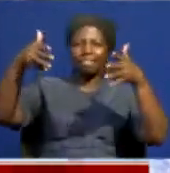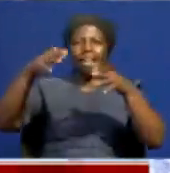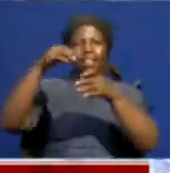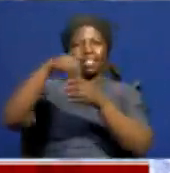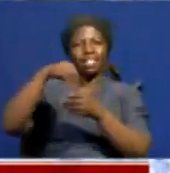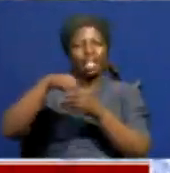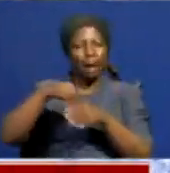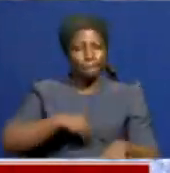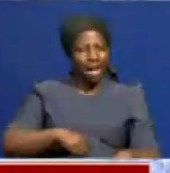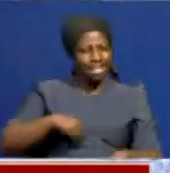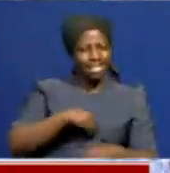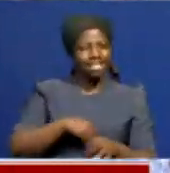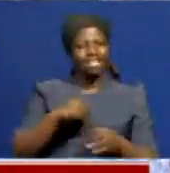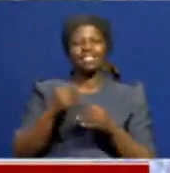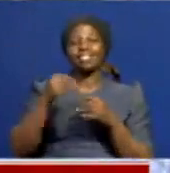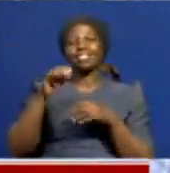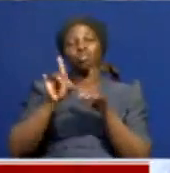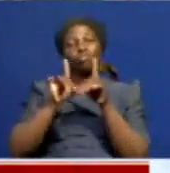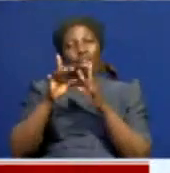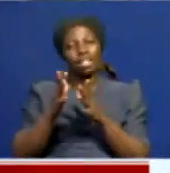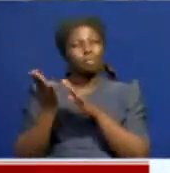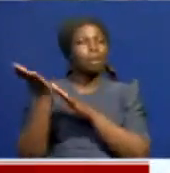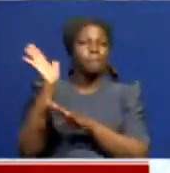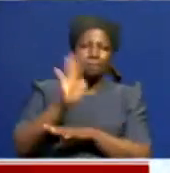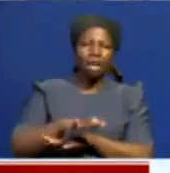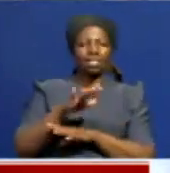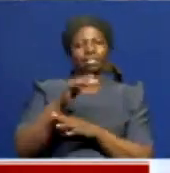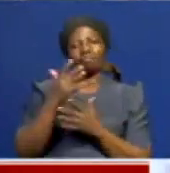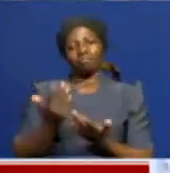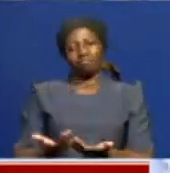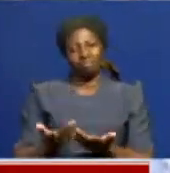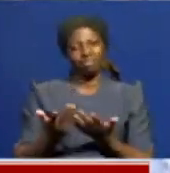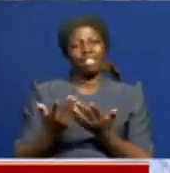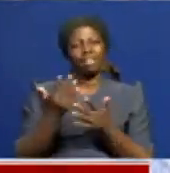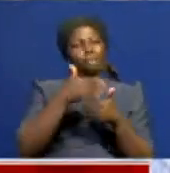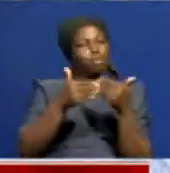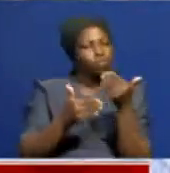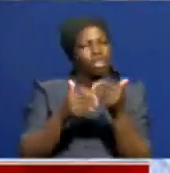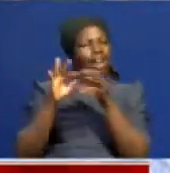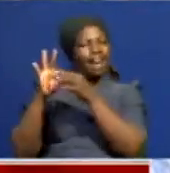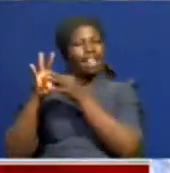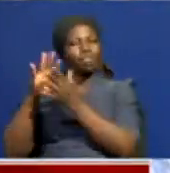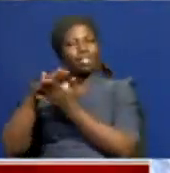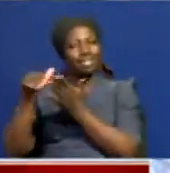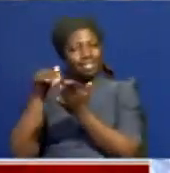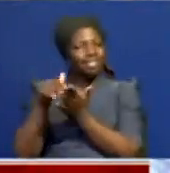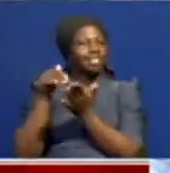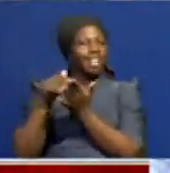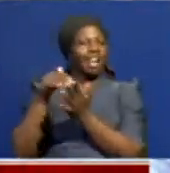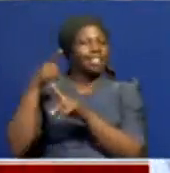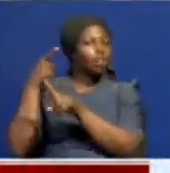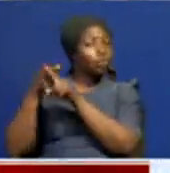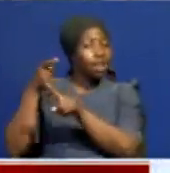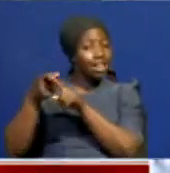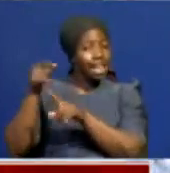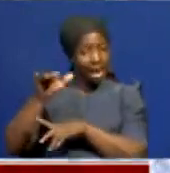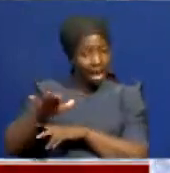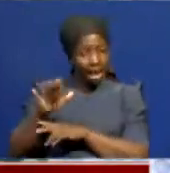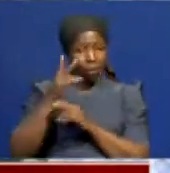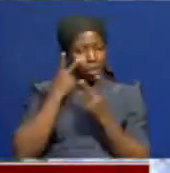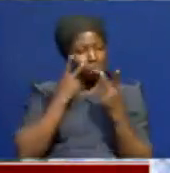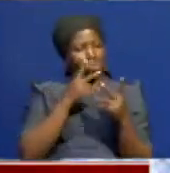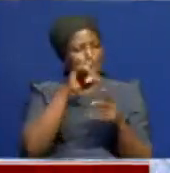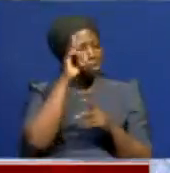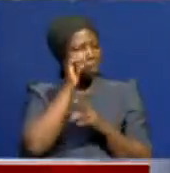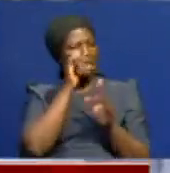pesa zao kule Watamu. Tujenge ile Heritage Cultural Center tushirikiana na kule upande wa Kwale. Tuangalie hapa Mombasa